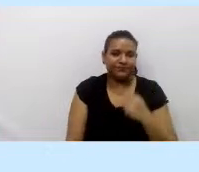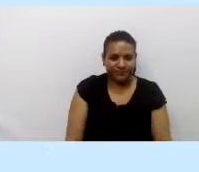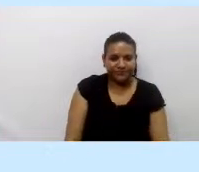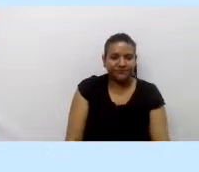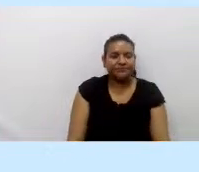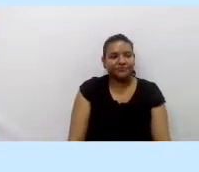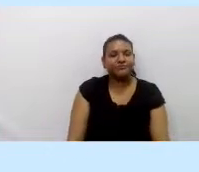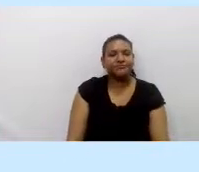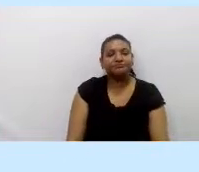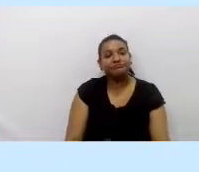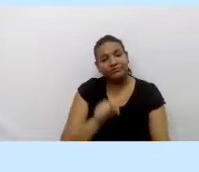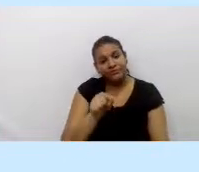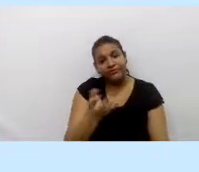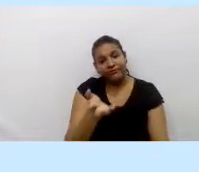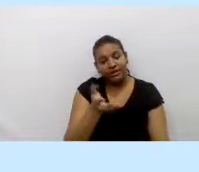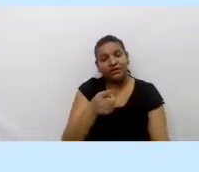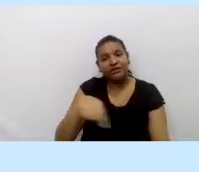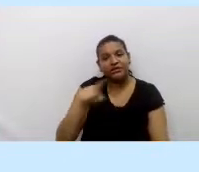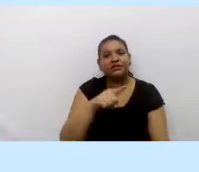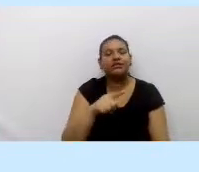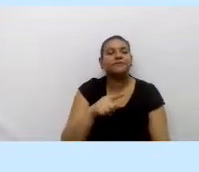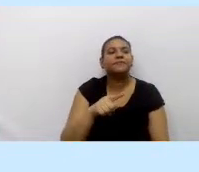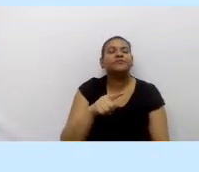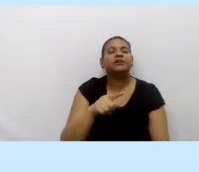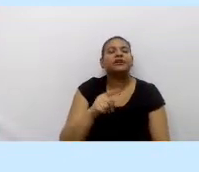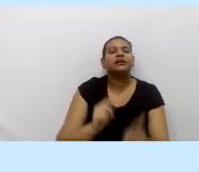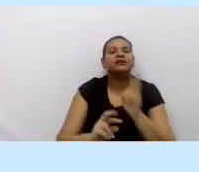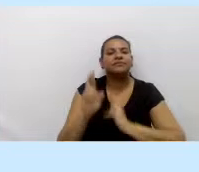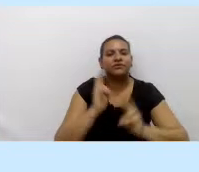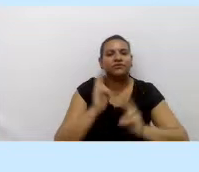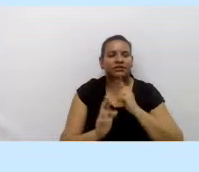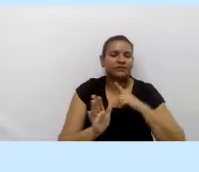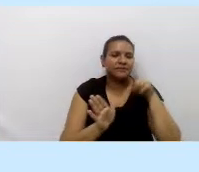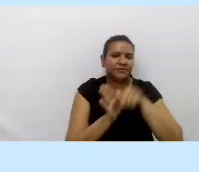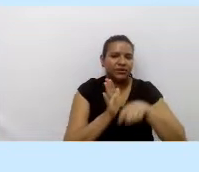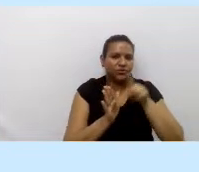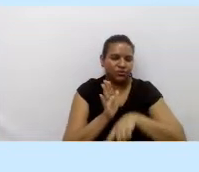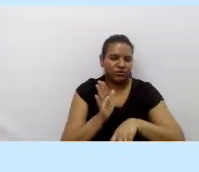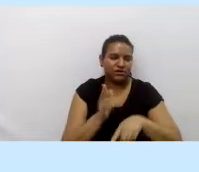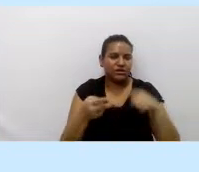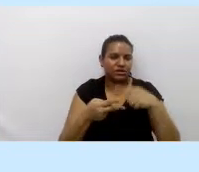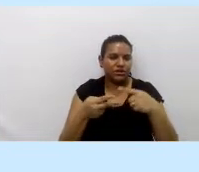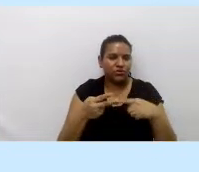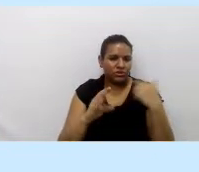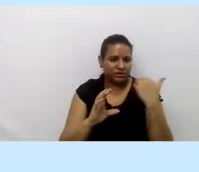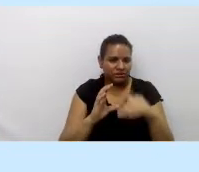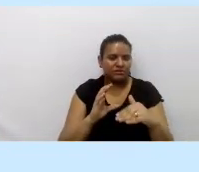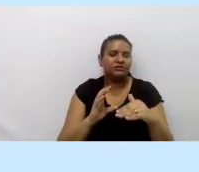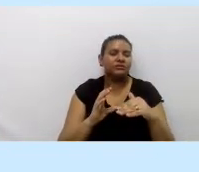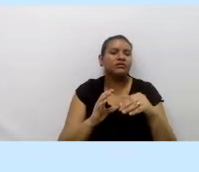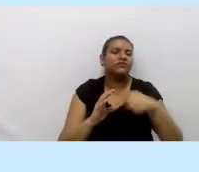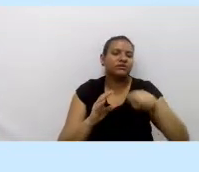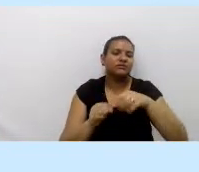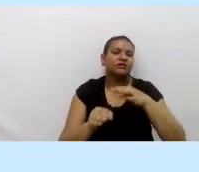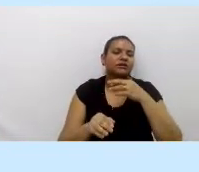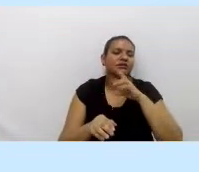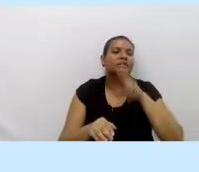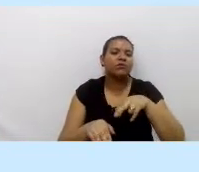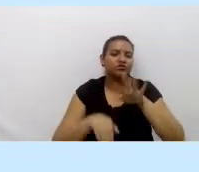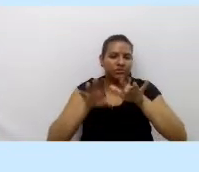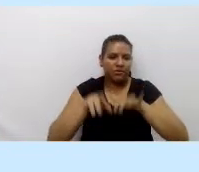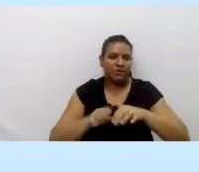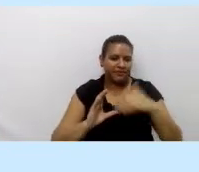your answers to these 2 questions. The first question is, what are some of the challenges of differentiating the